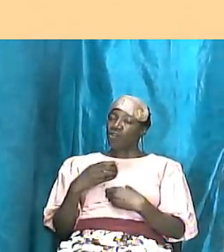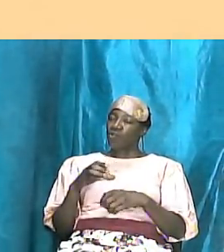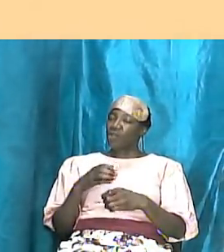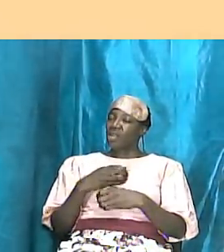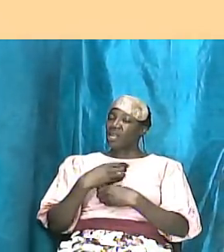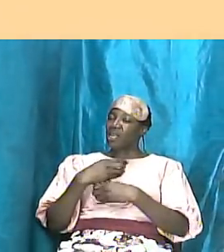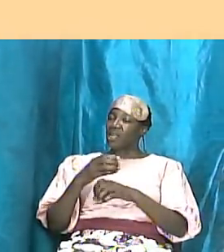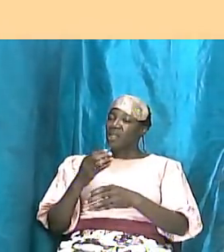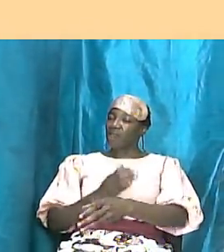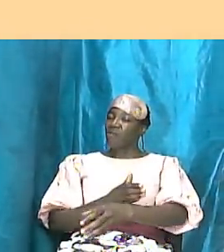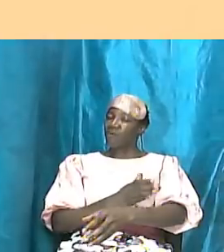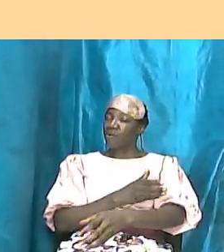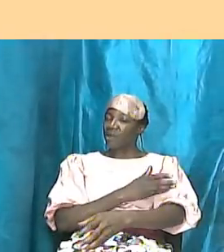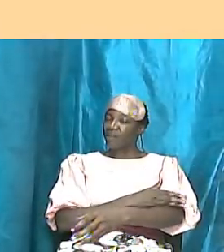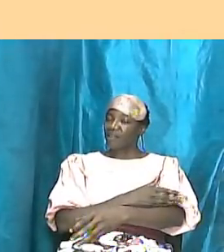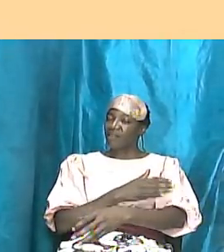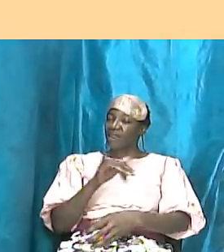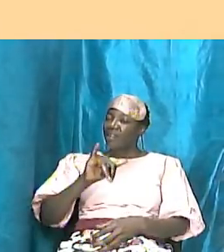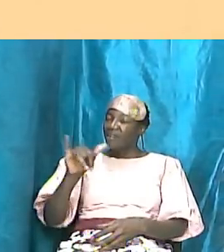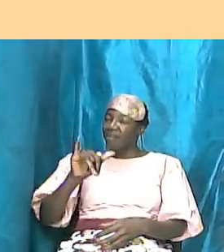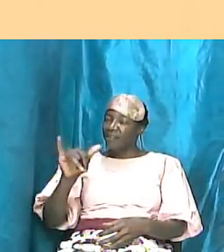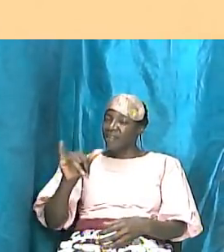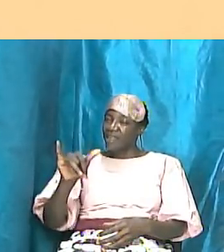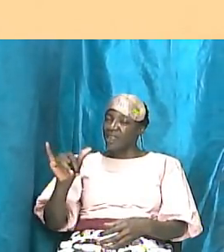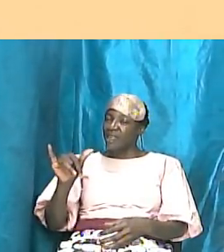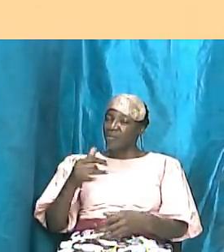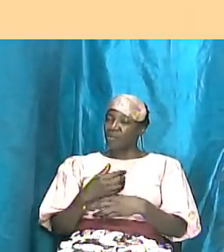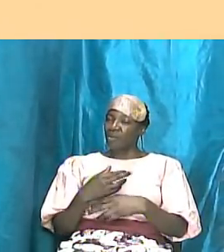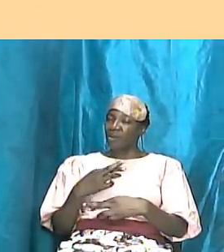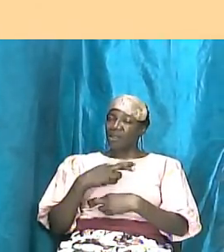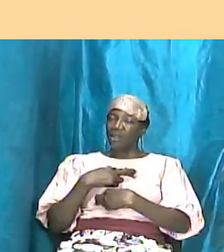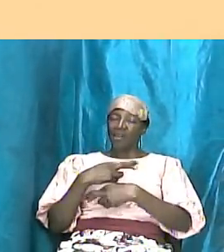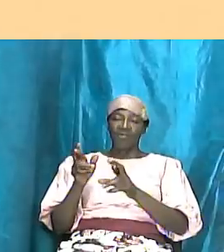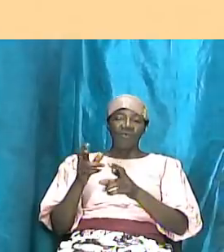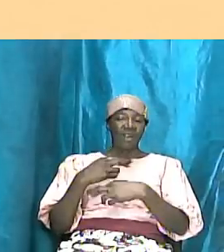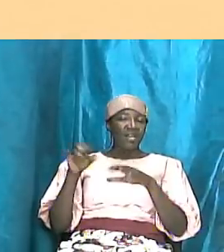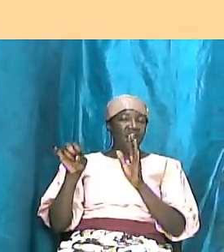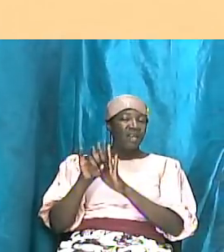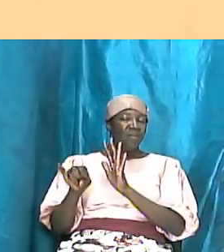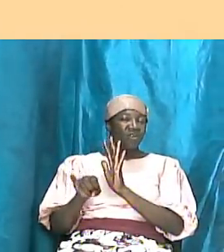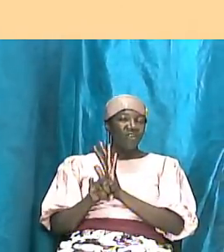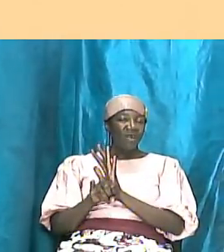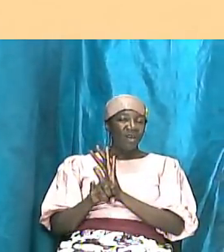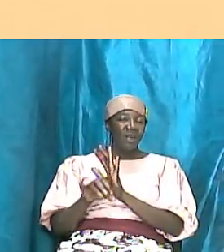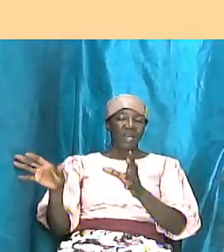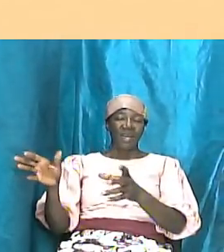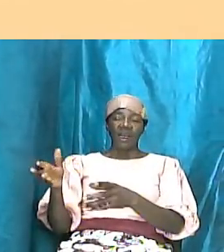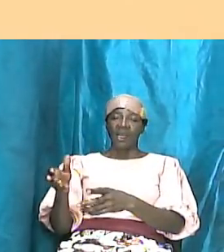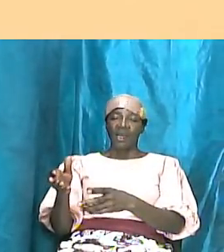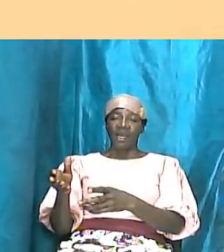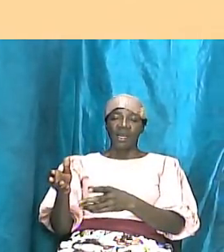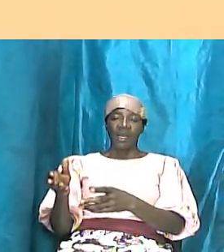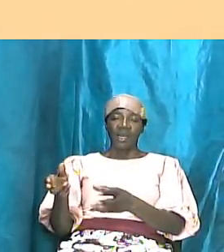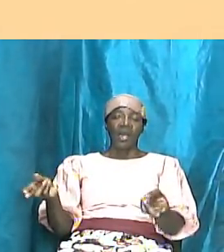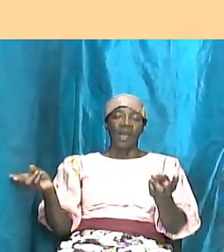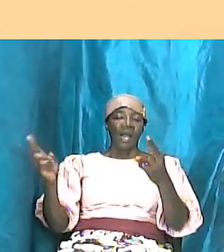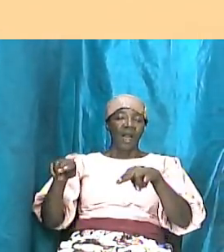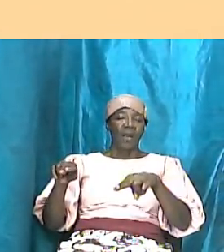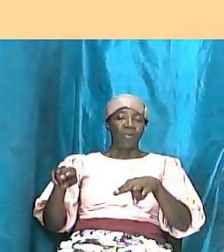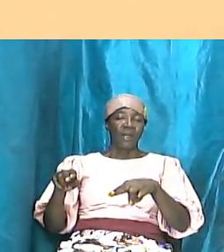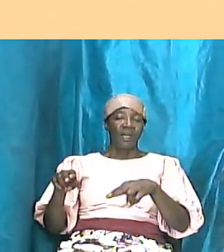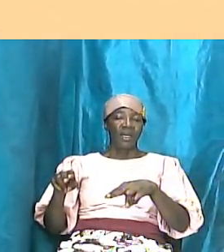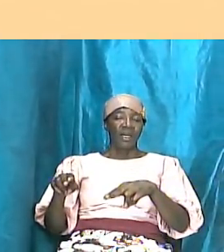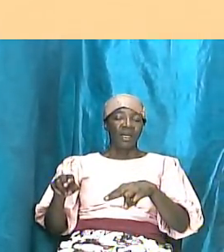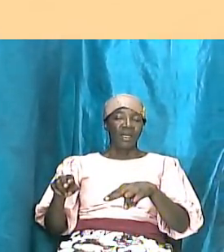process. Similarly, brothers and sisters, redemption, it took place where Passover, when it